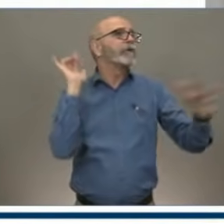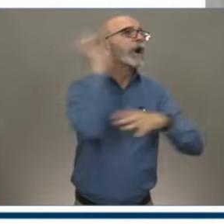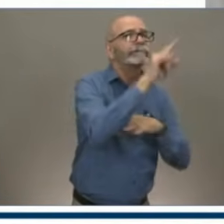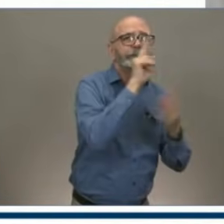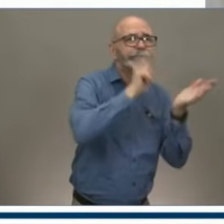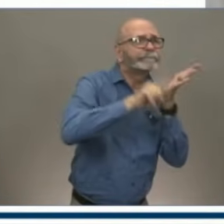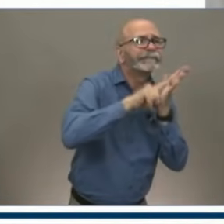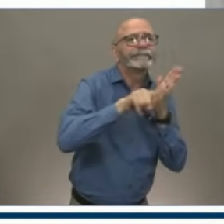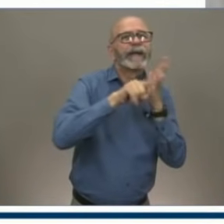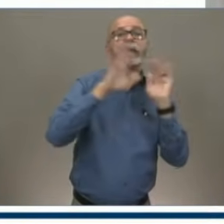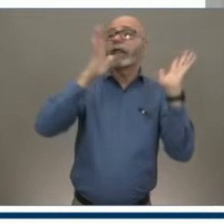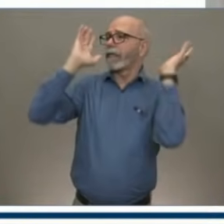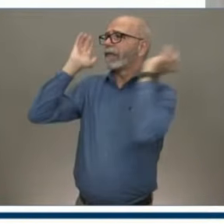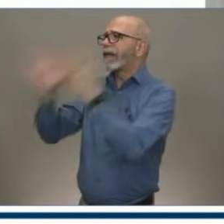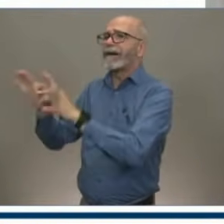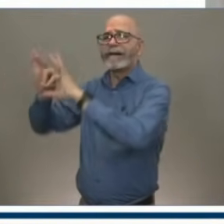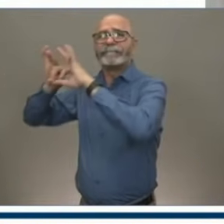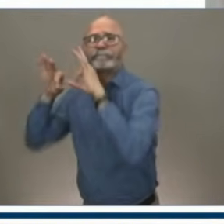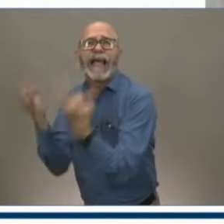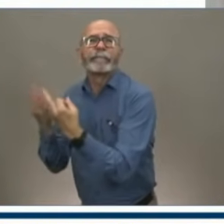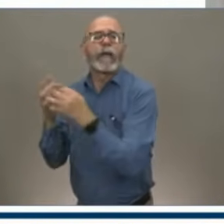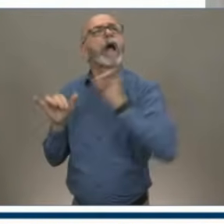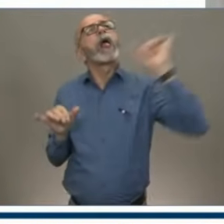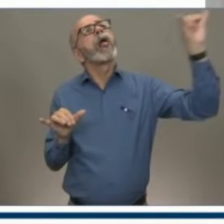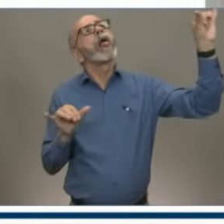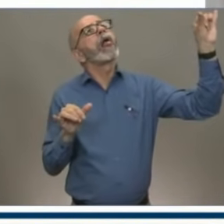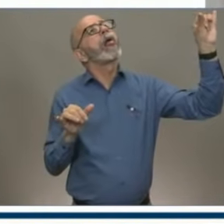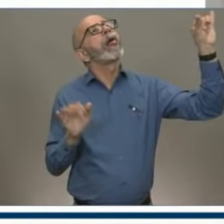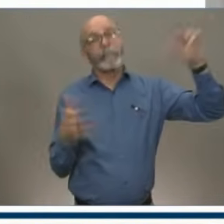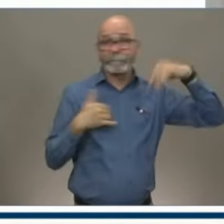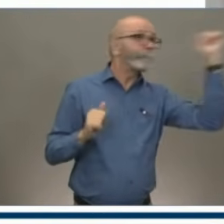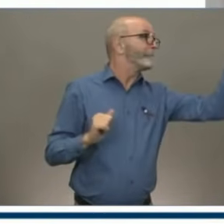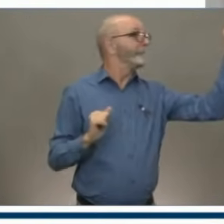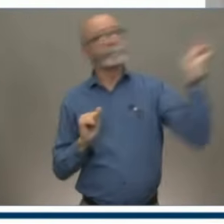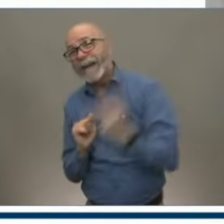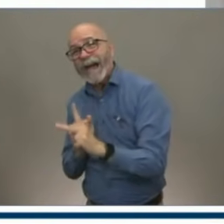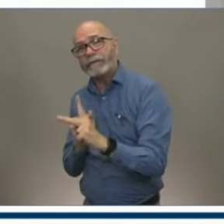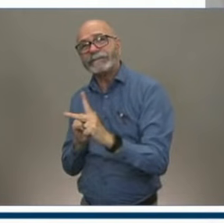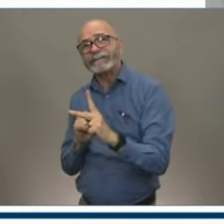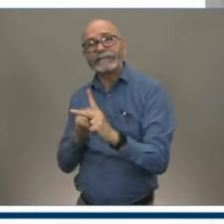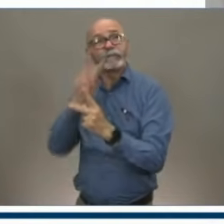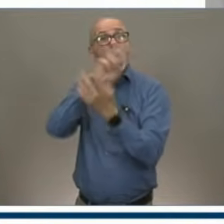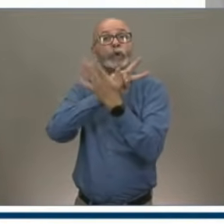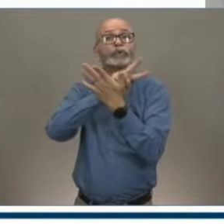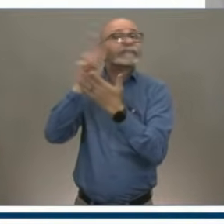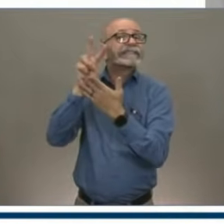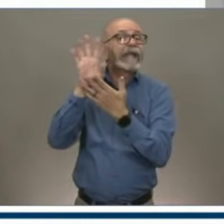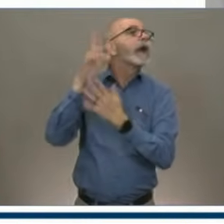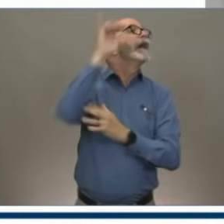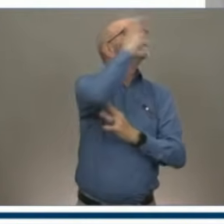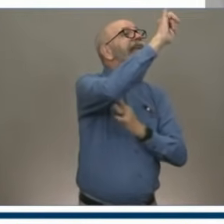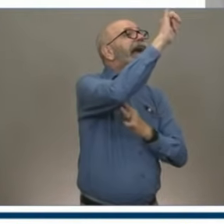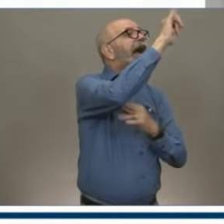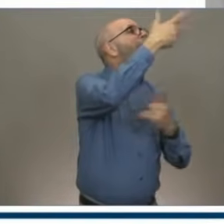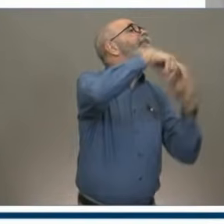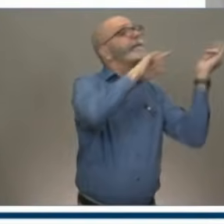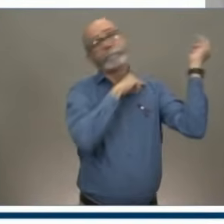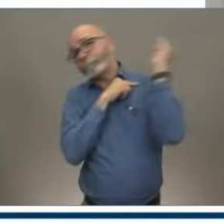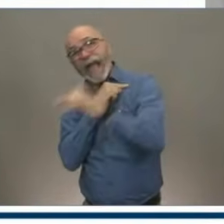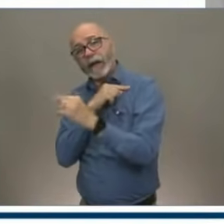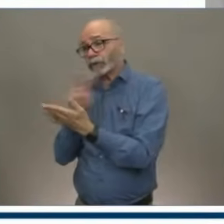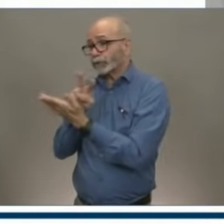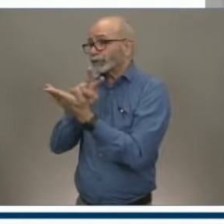to work for a period of time, usually 2 weeks away and 2 weeks at home. When they come home, they are under